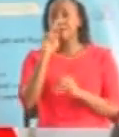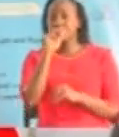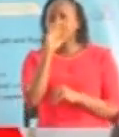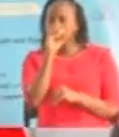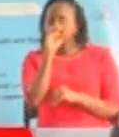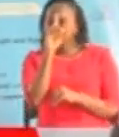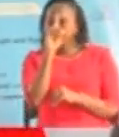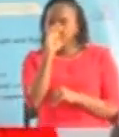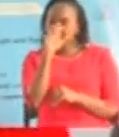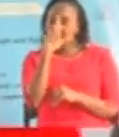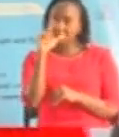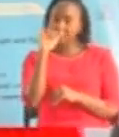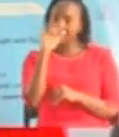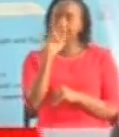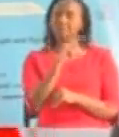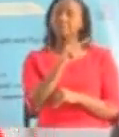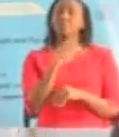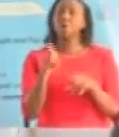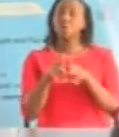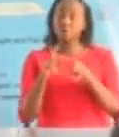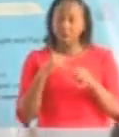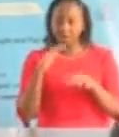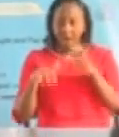The Animal Health Innovation Laboratory,